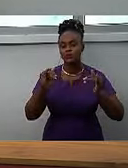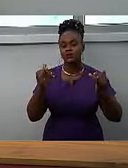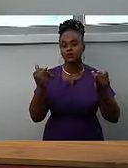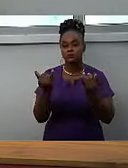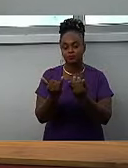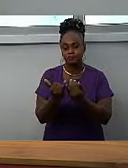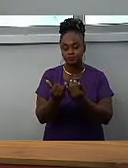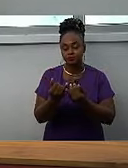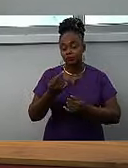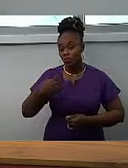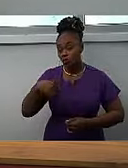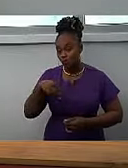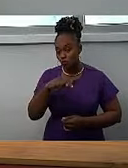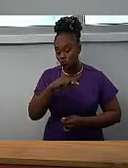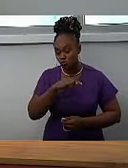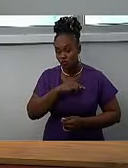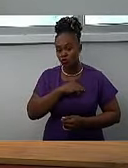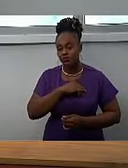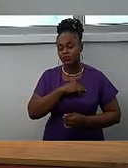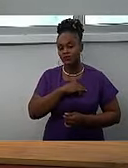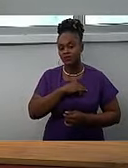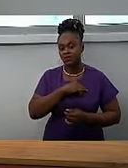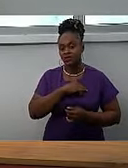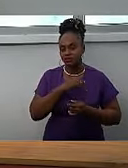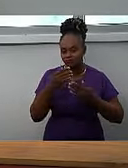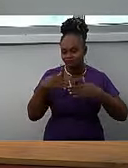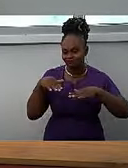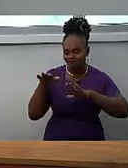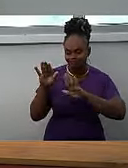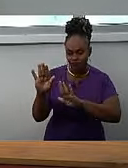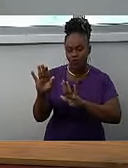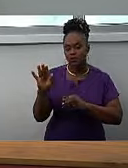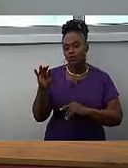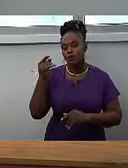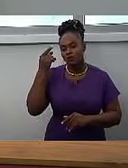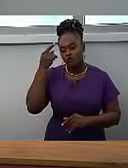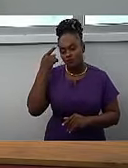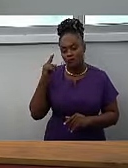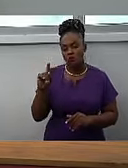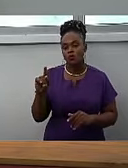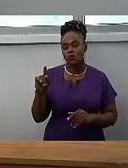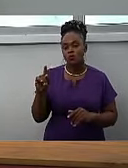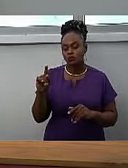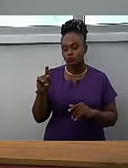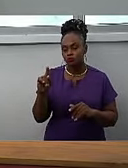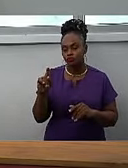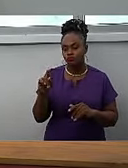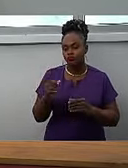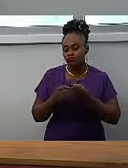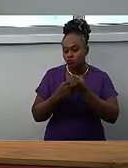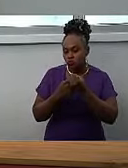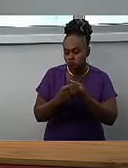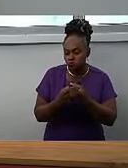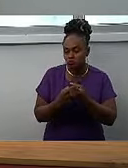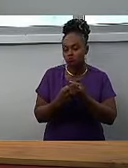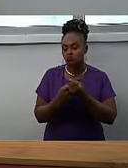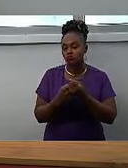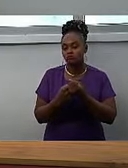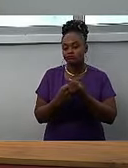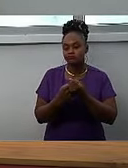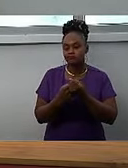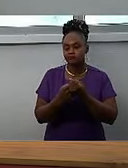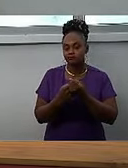We are dedicated to optimizing the operations of the RGPF by reevaluating its structure